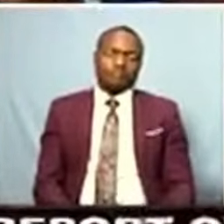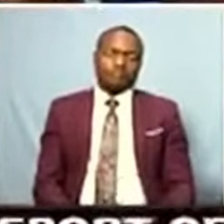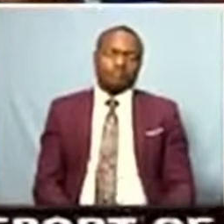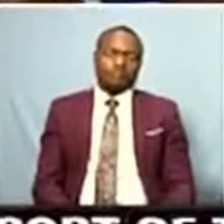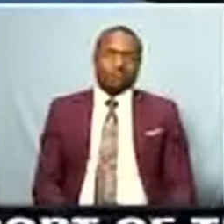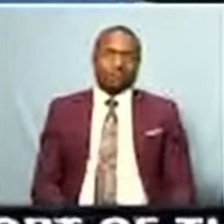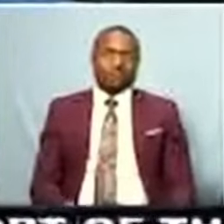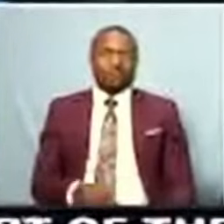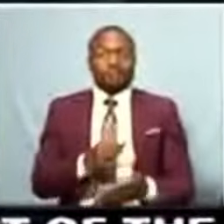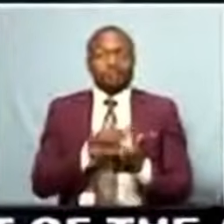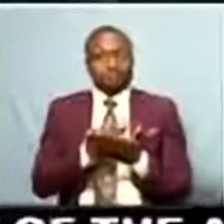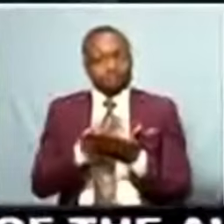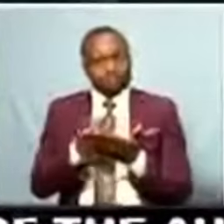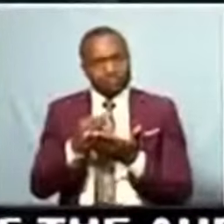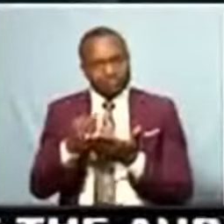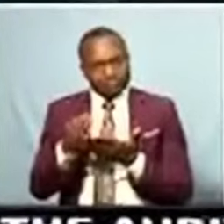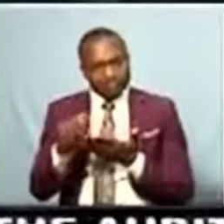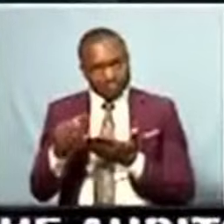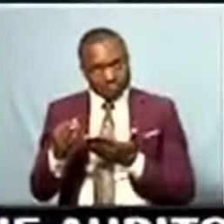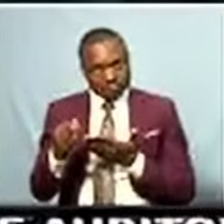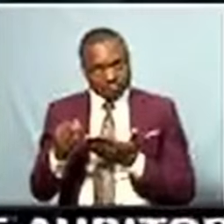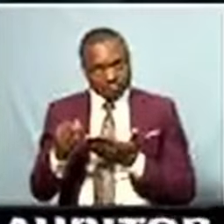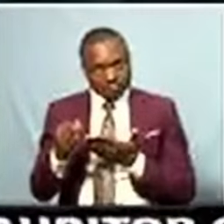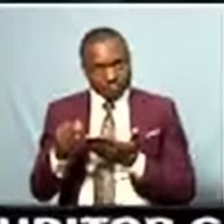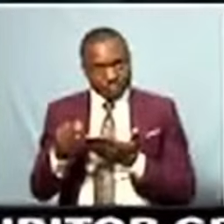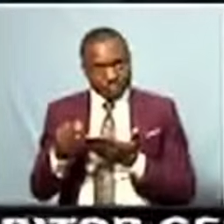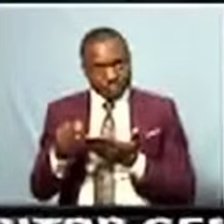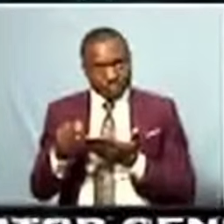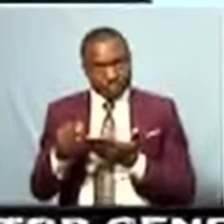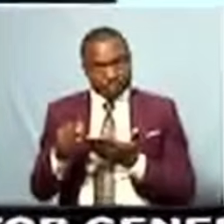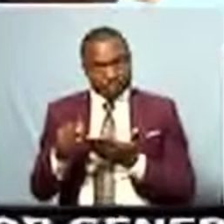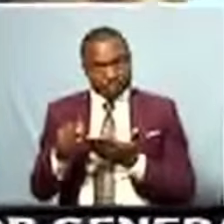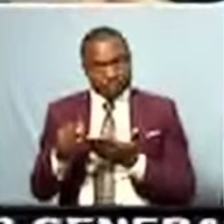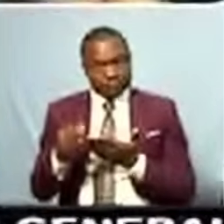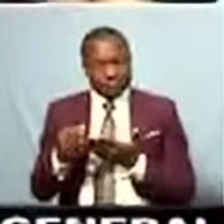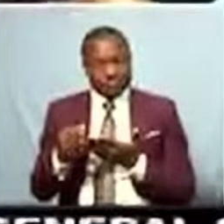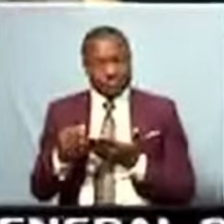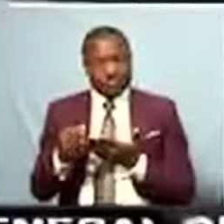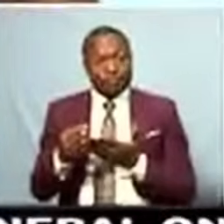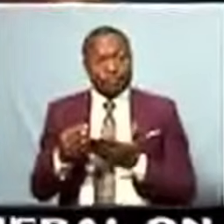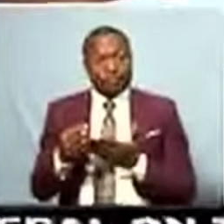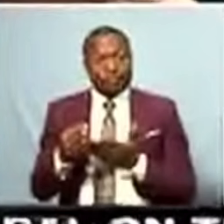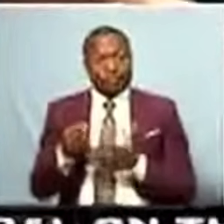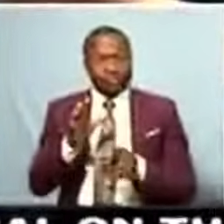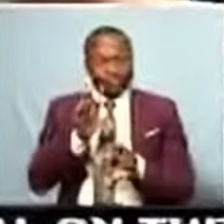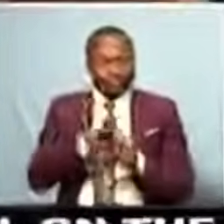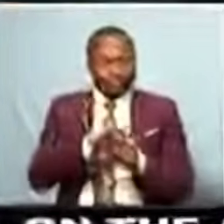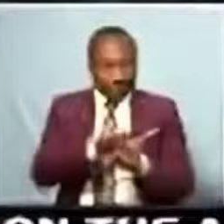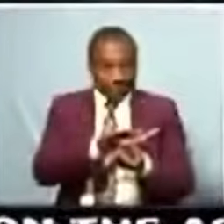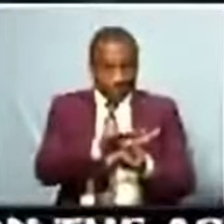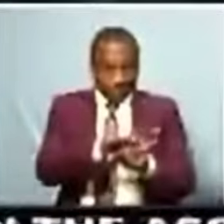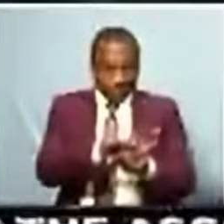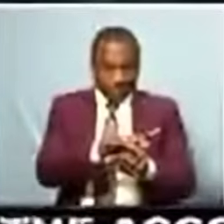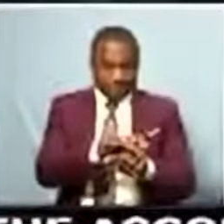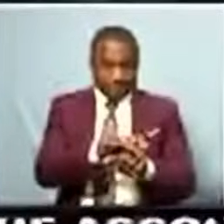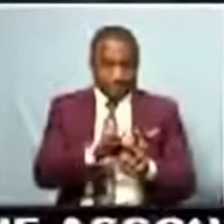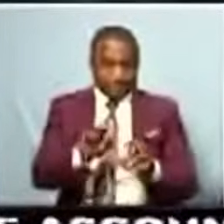the failure to pursue a warrant to the supplier, I don't understand the